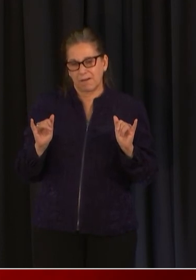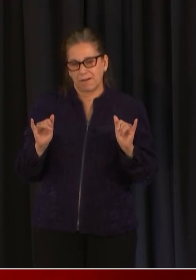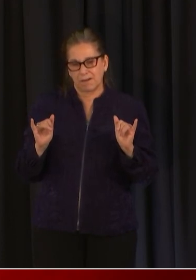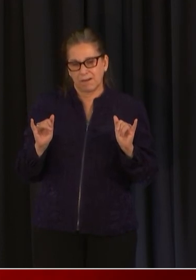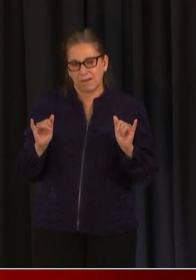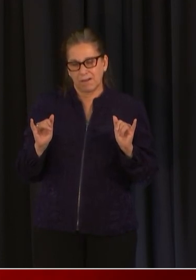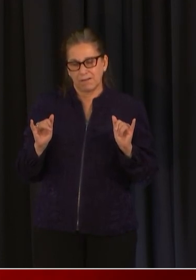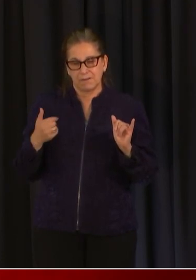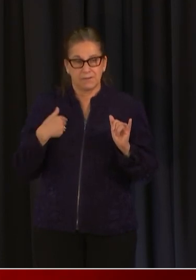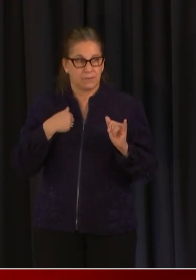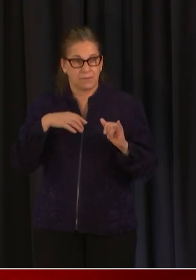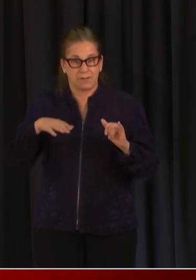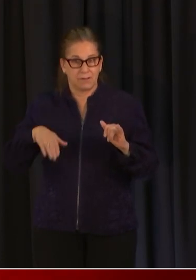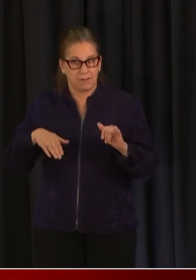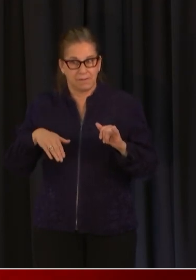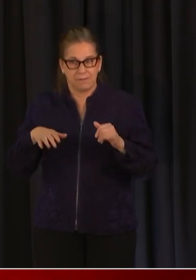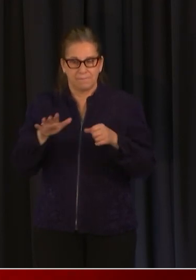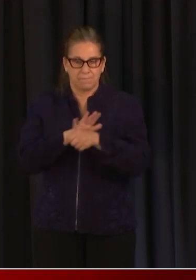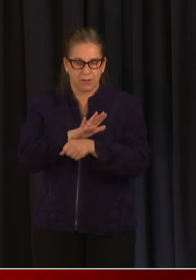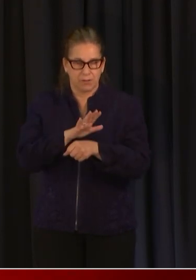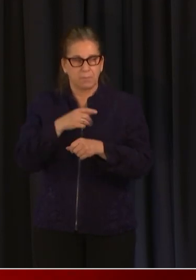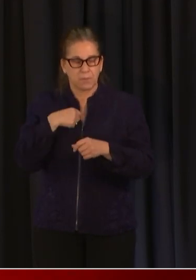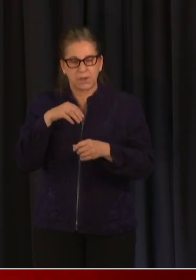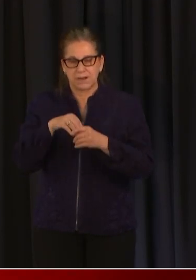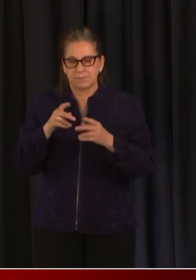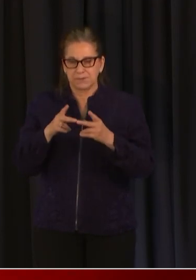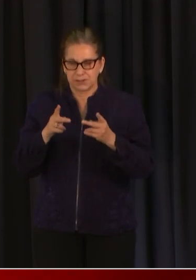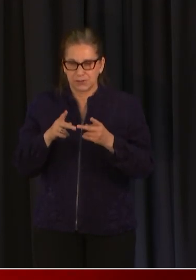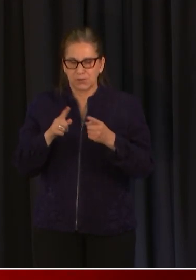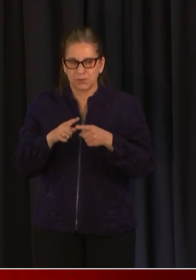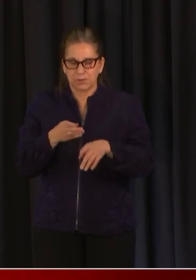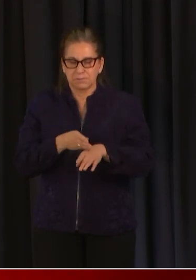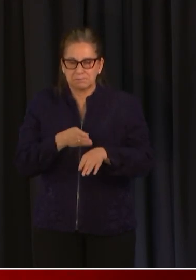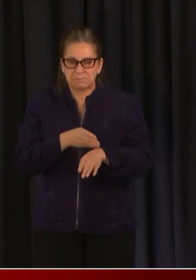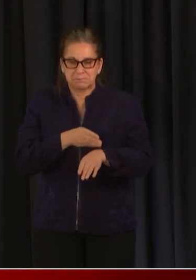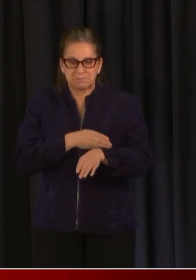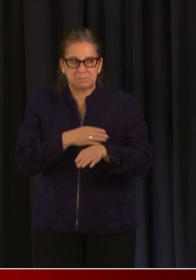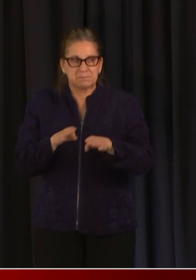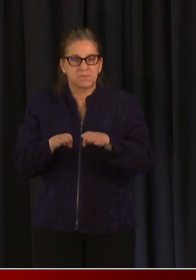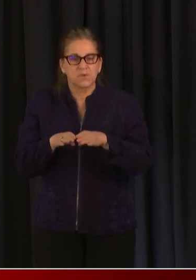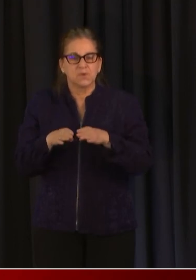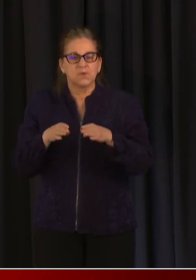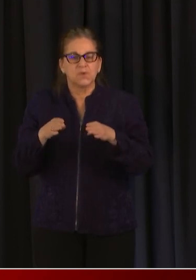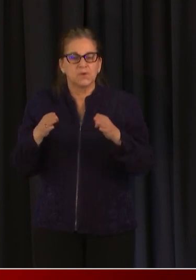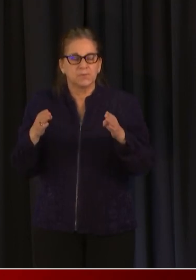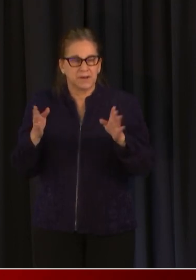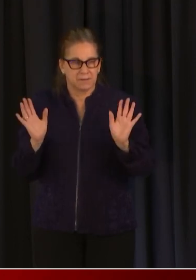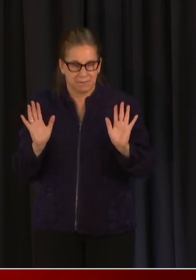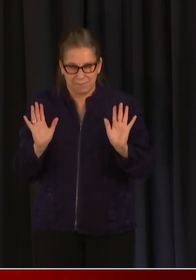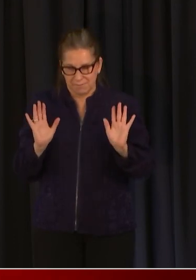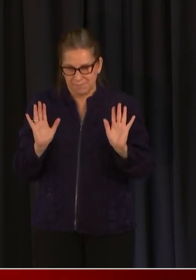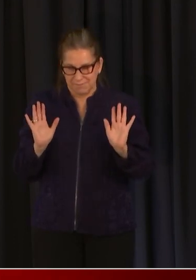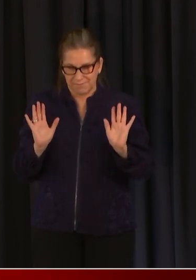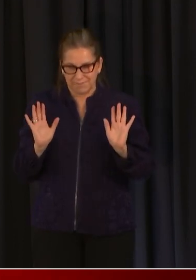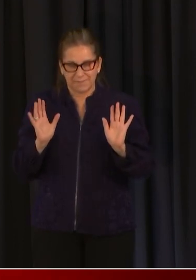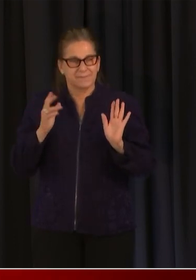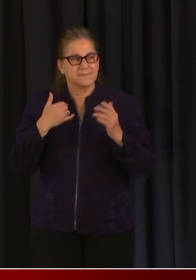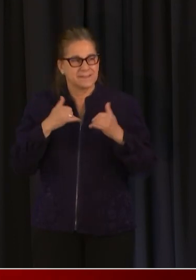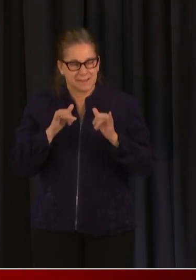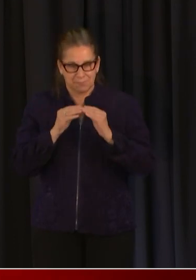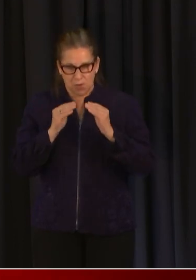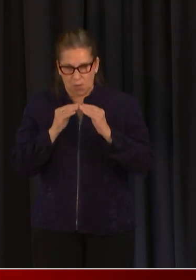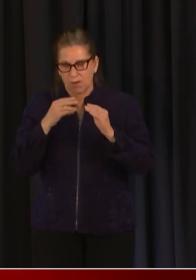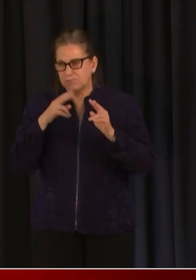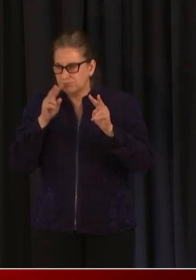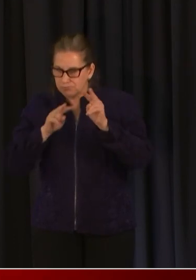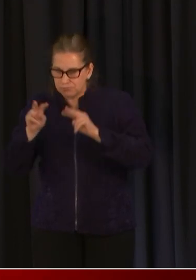be in a position to open up more activity. So that's what our teams will go back and do. We'll look at